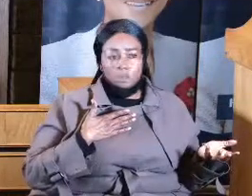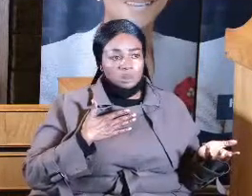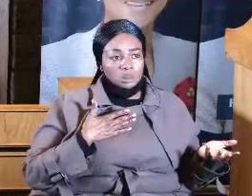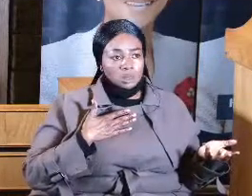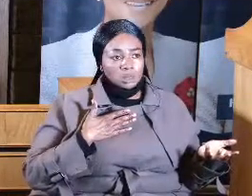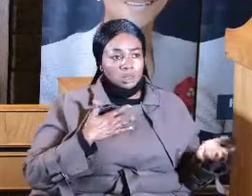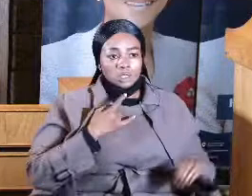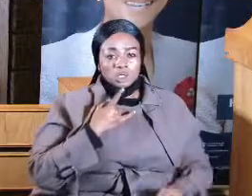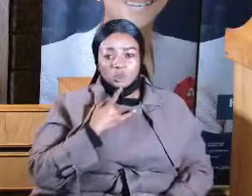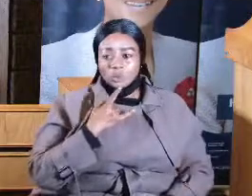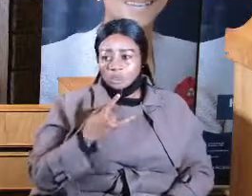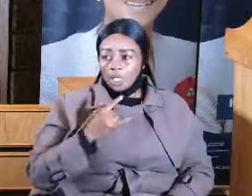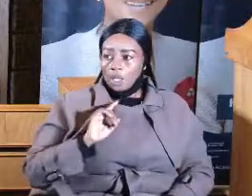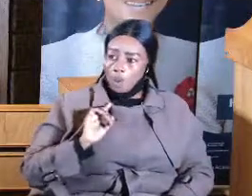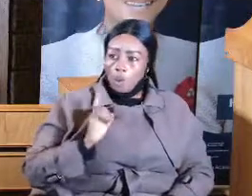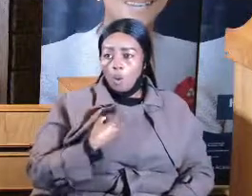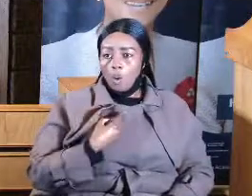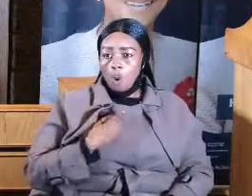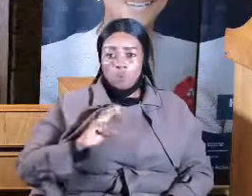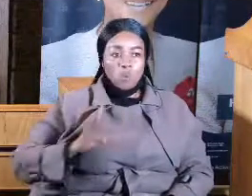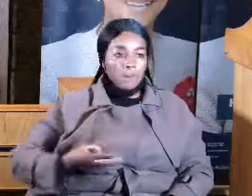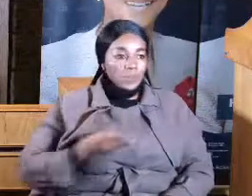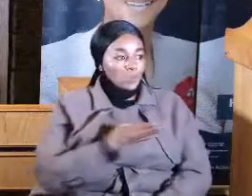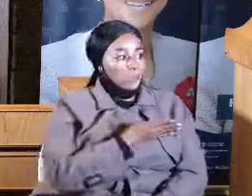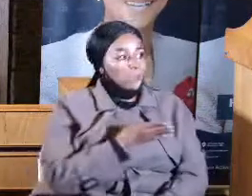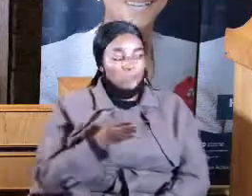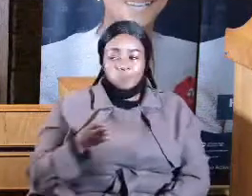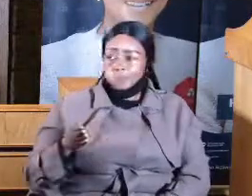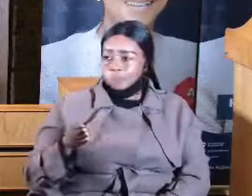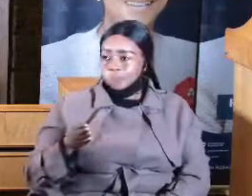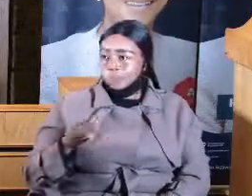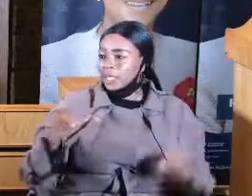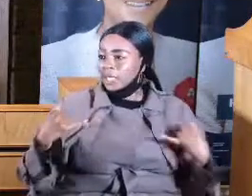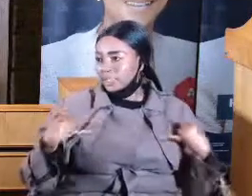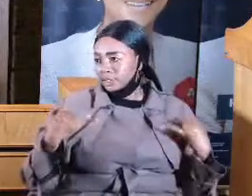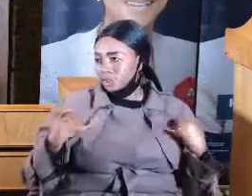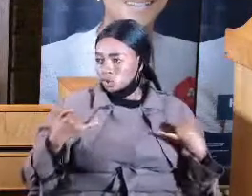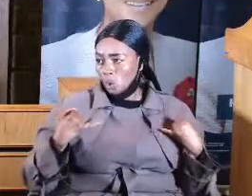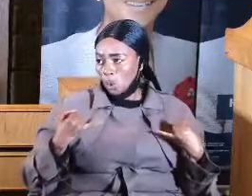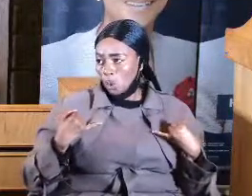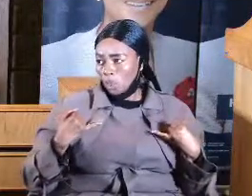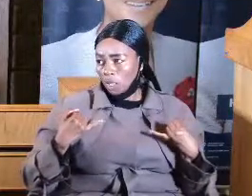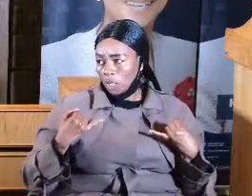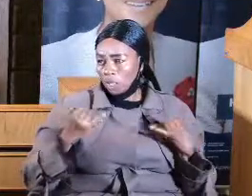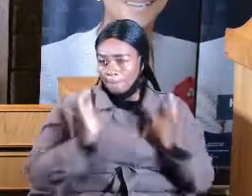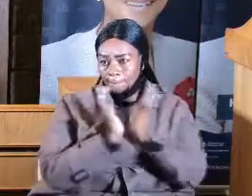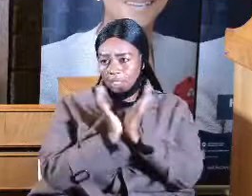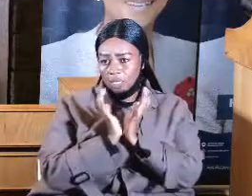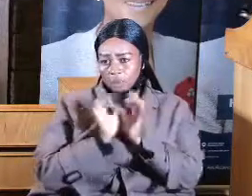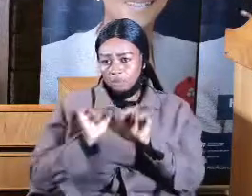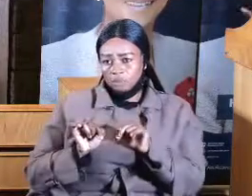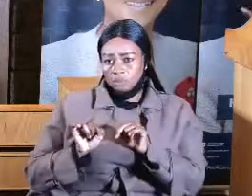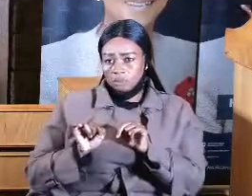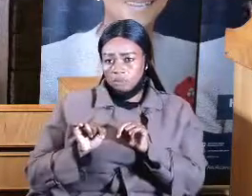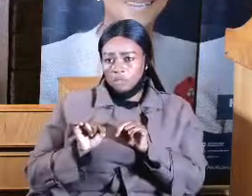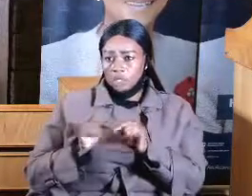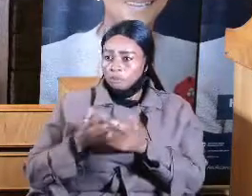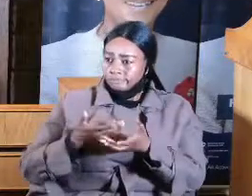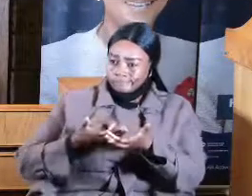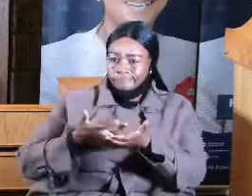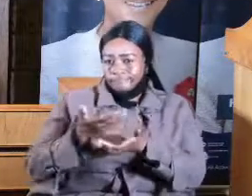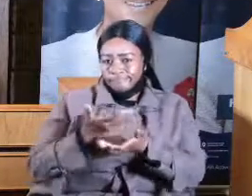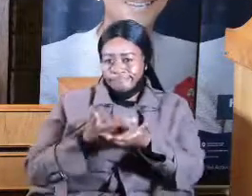to say to all women who are here, enjoy this session. Let us